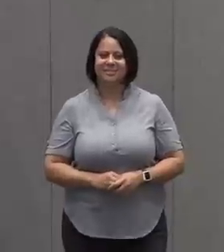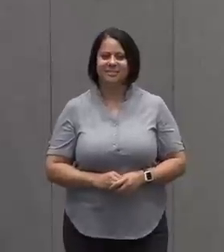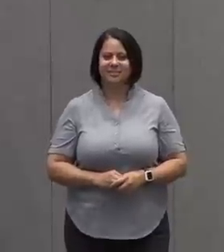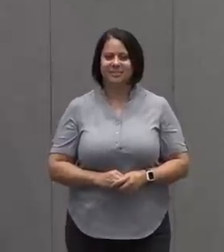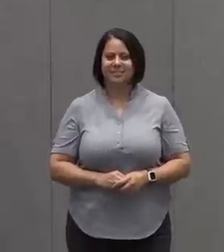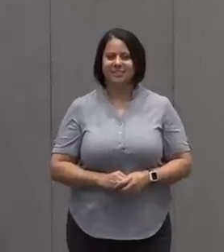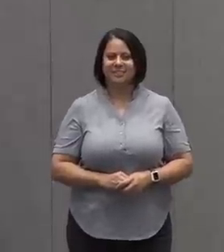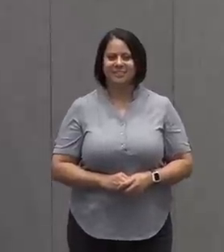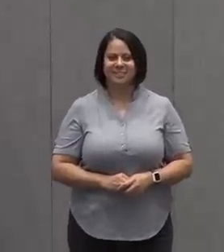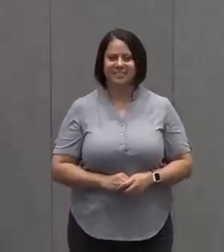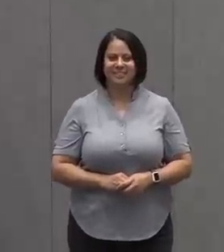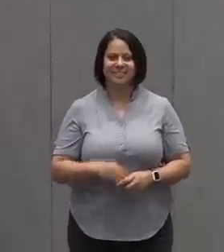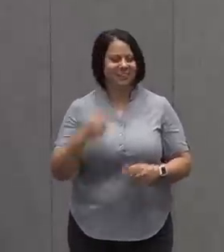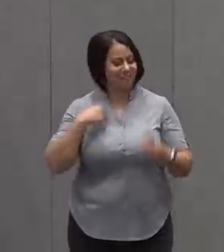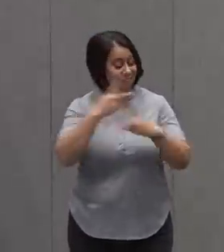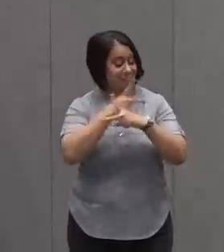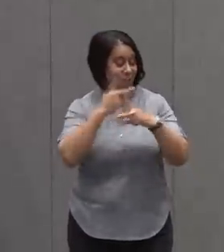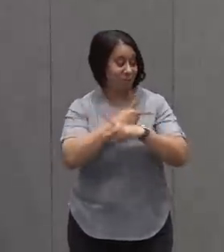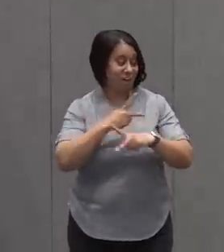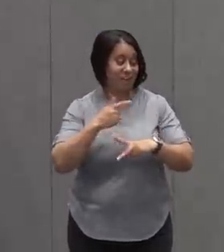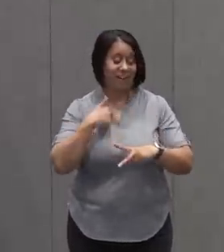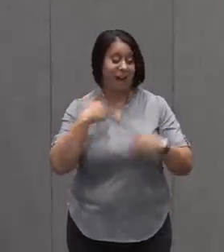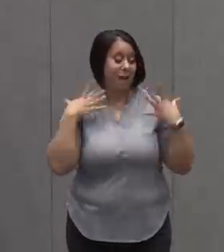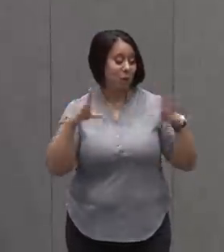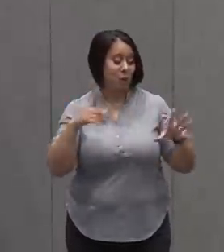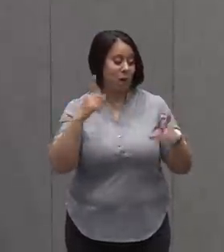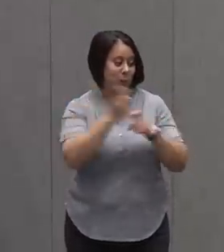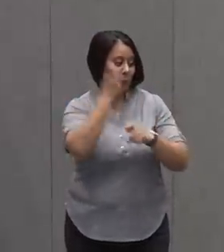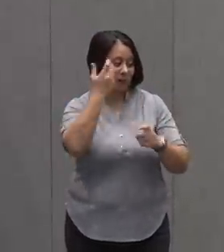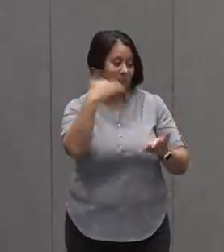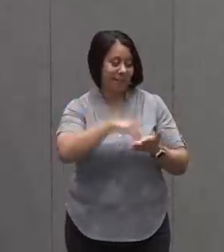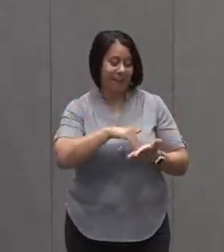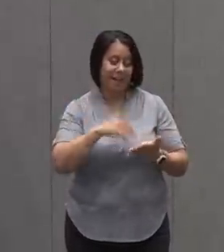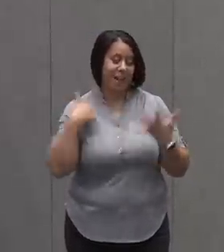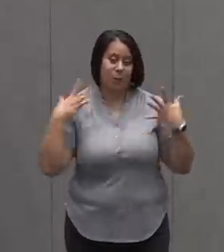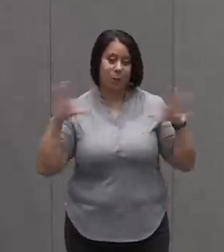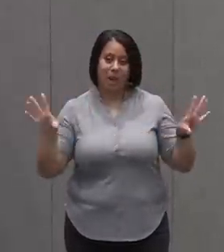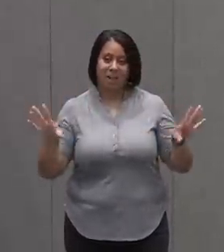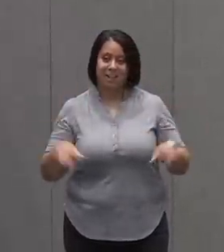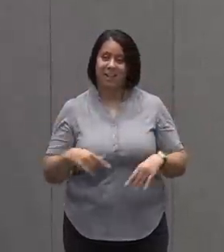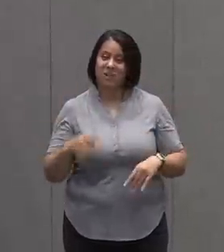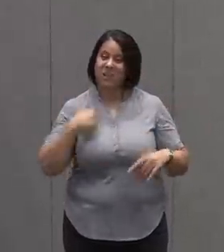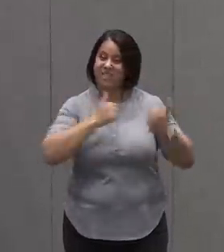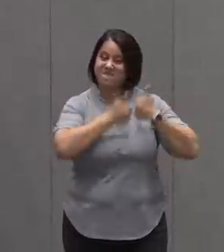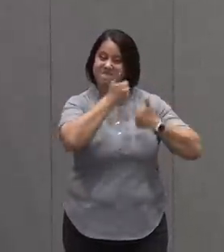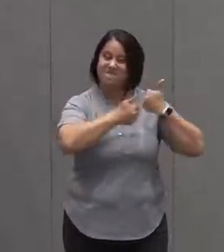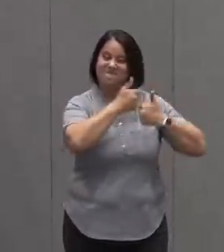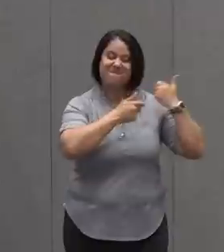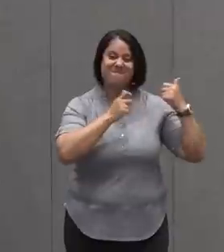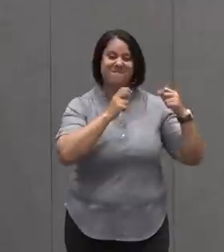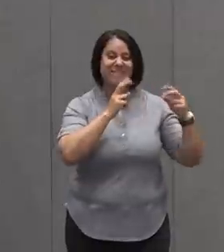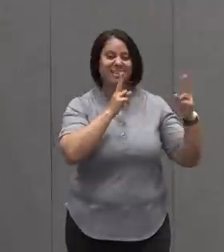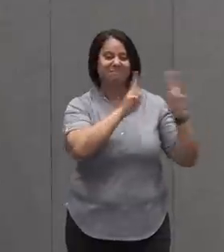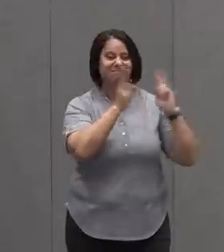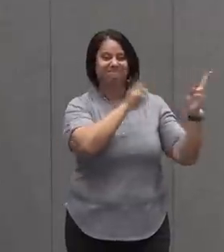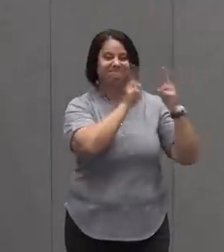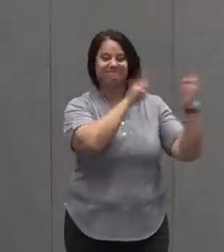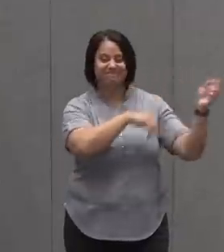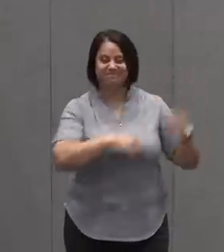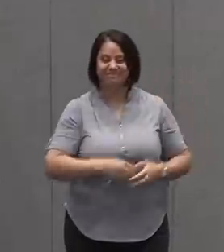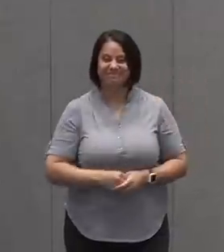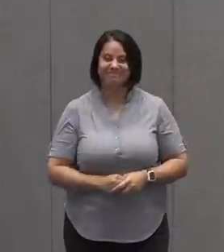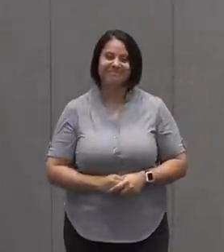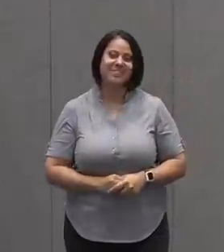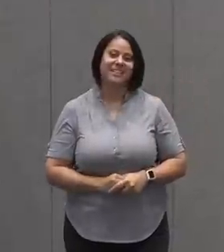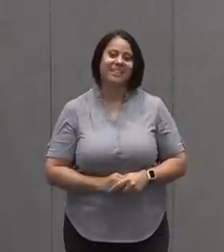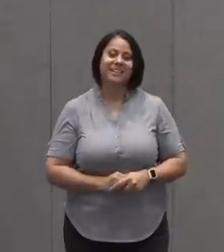I'm going to figure this out because I am not winning. And if you guys saw us last week, we're very competitive against each other. All